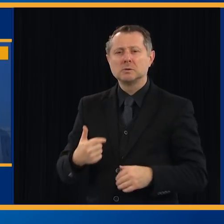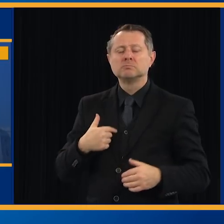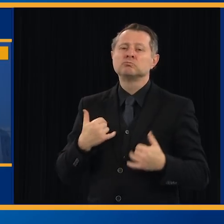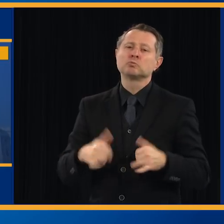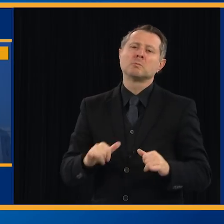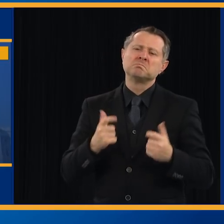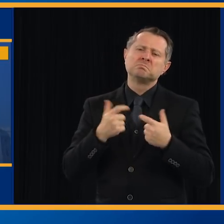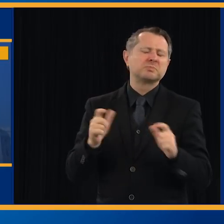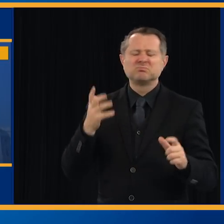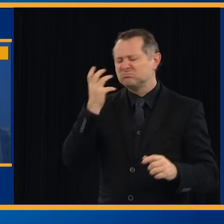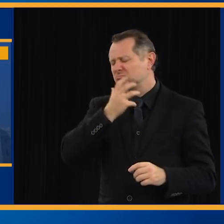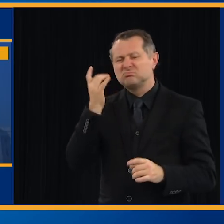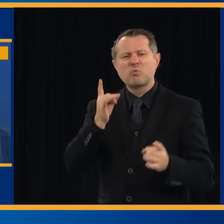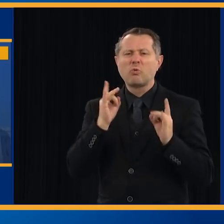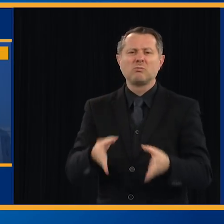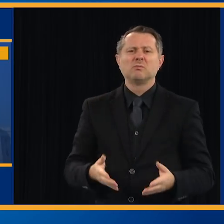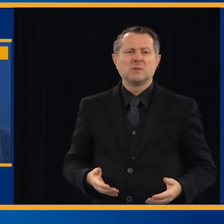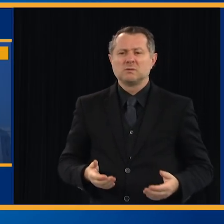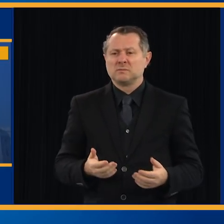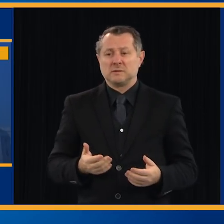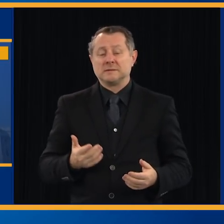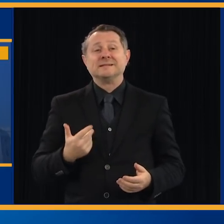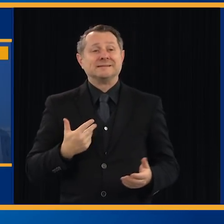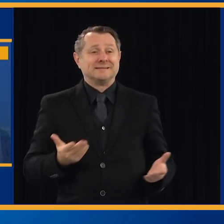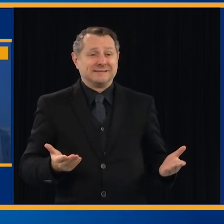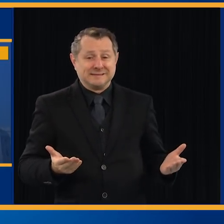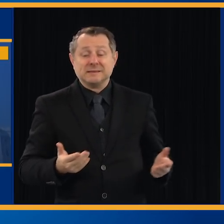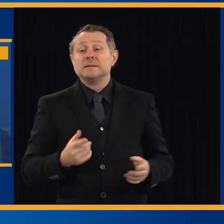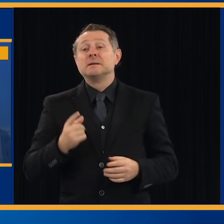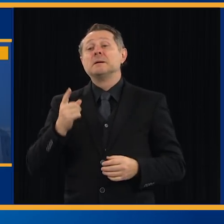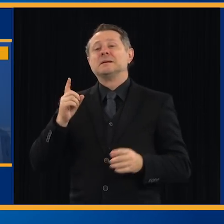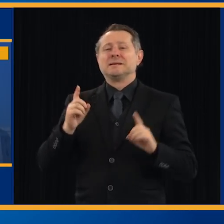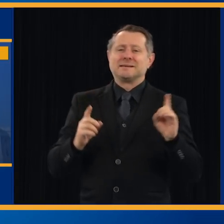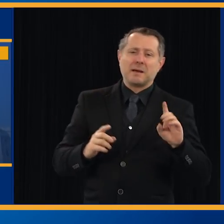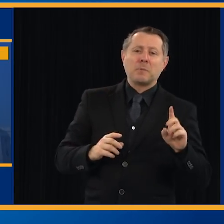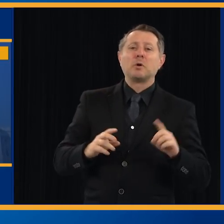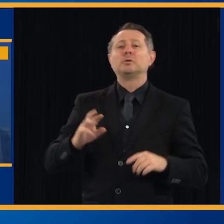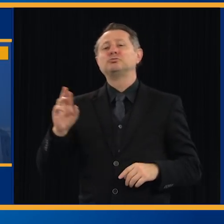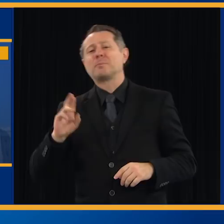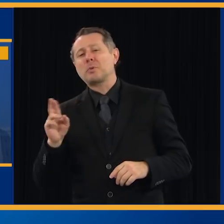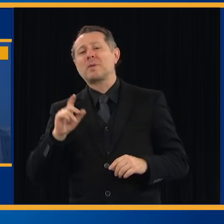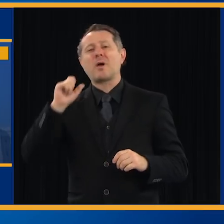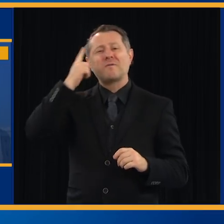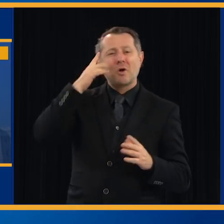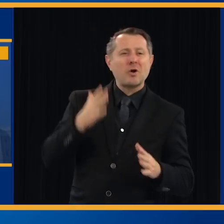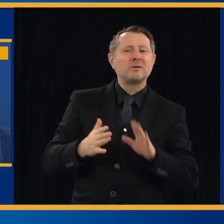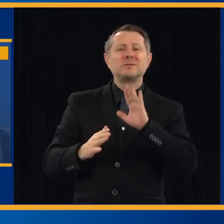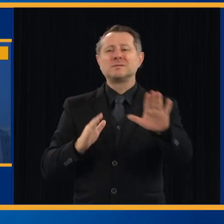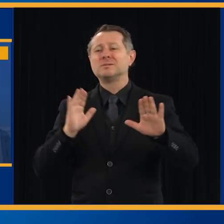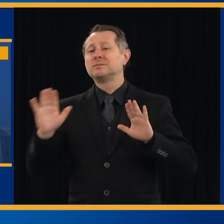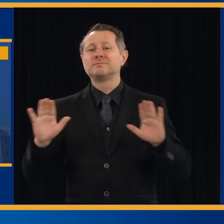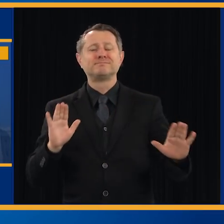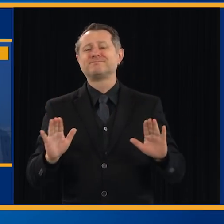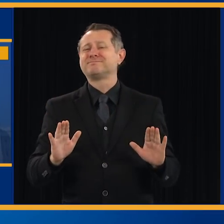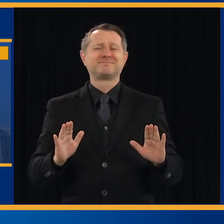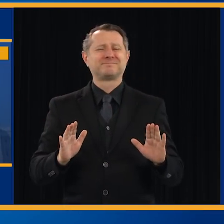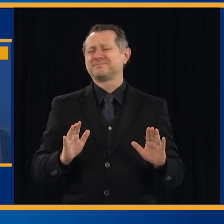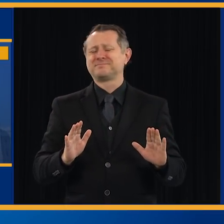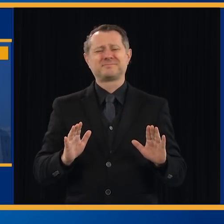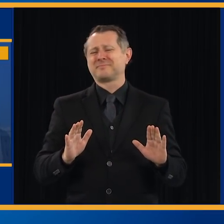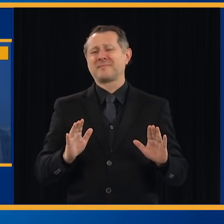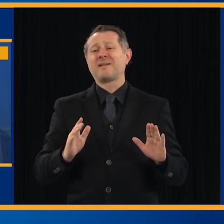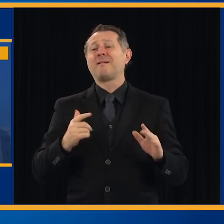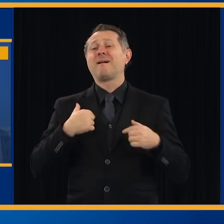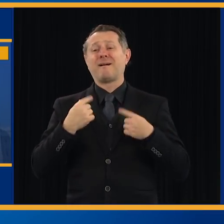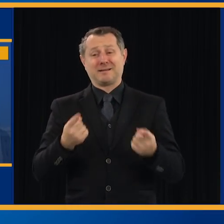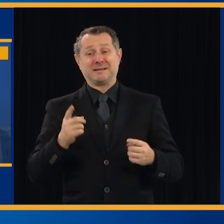the governors, bipartisan, Democrat and Republican, in this crazy political environment where you can't get Democrats and Republicans